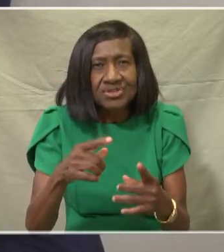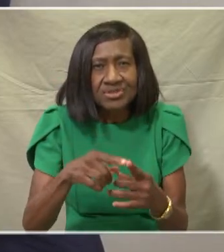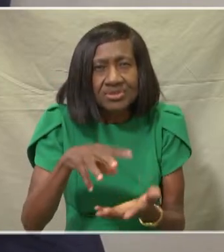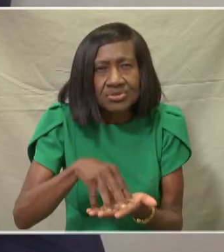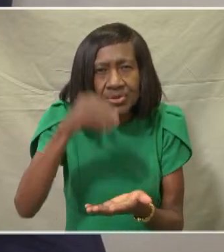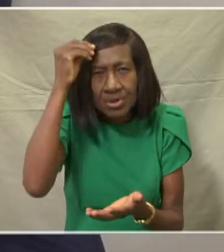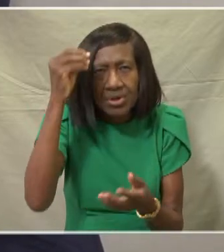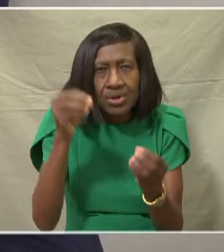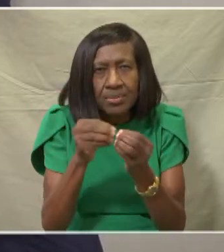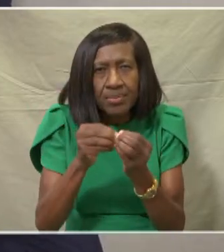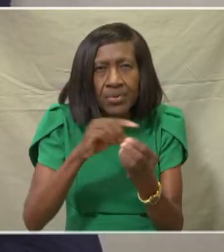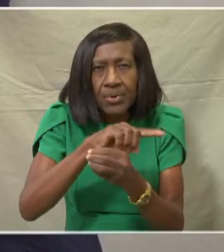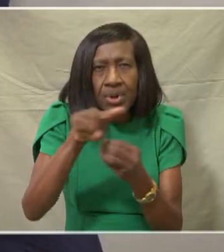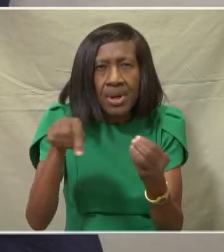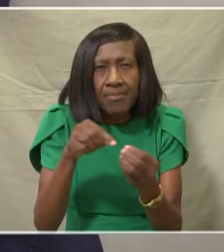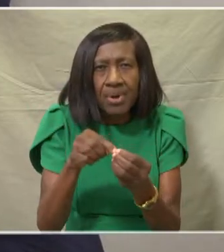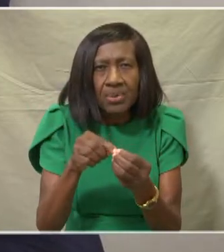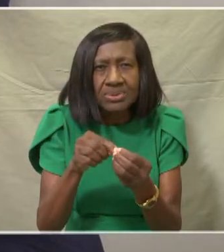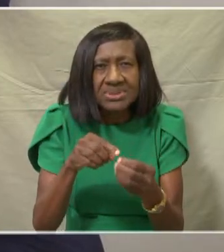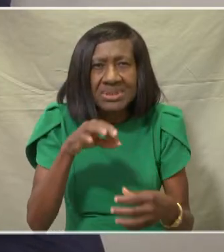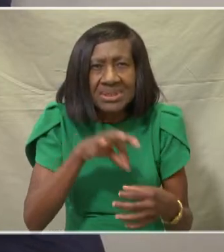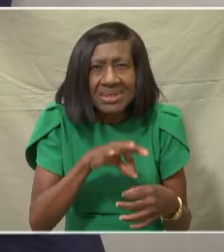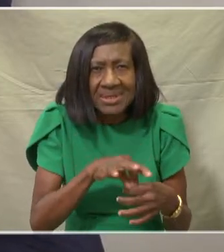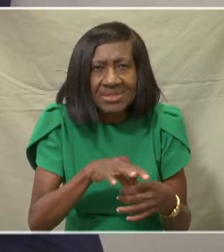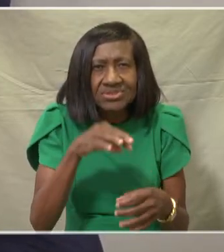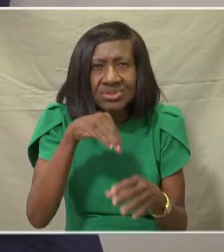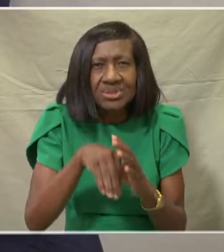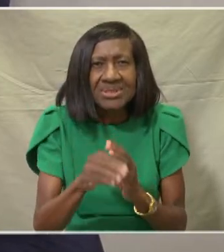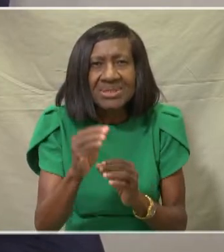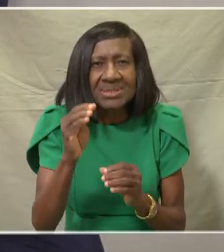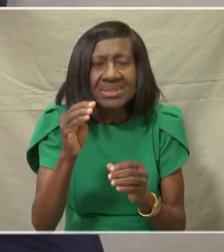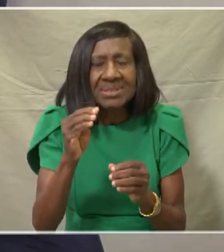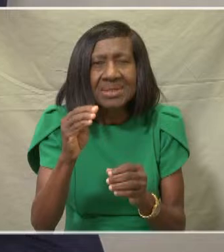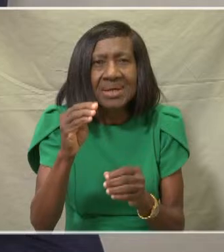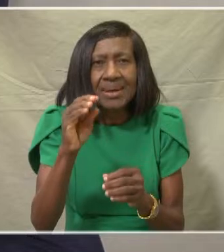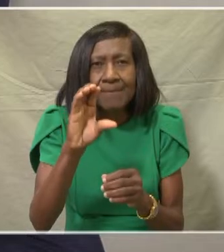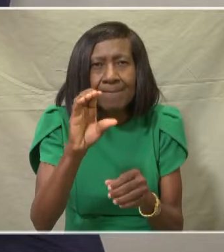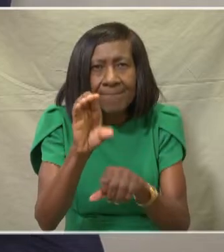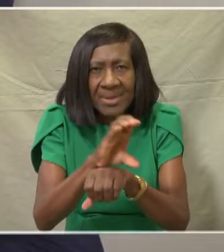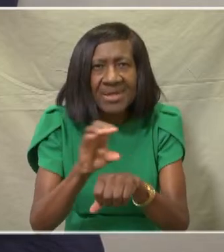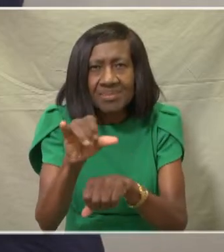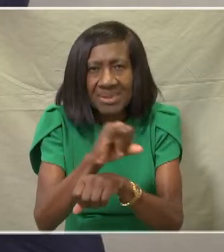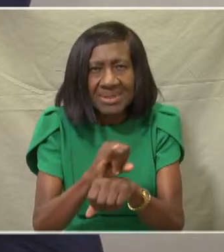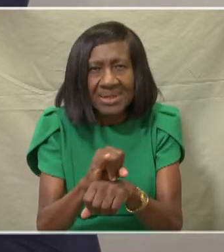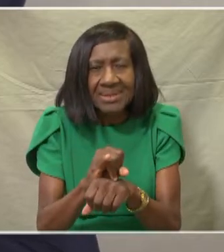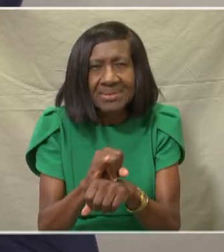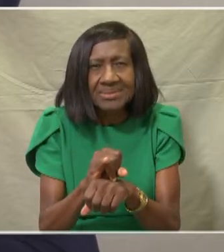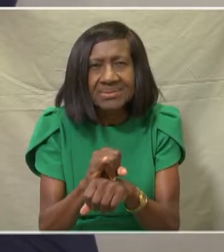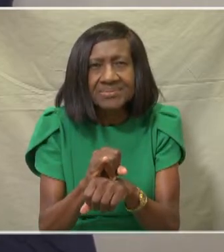the time that many people in Cayman are giving to us to share their experiences.